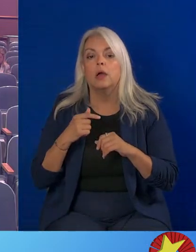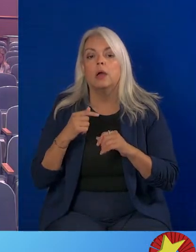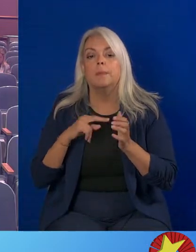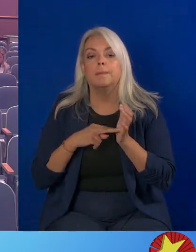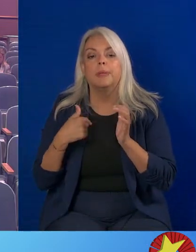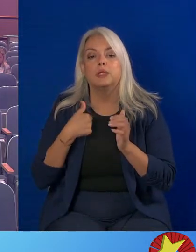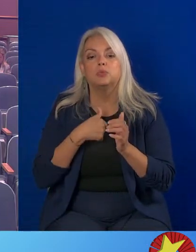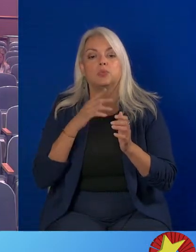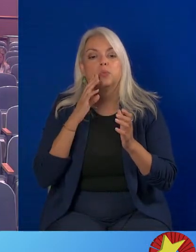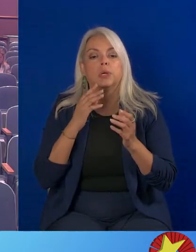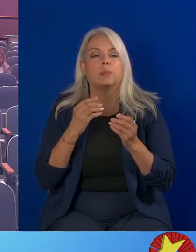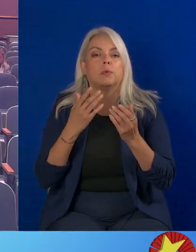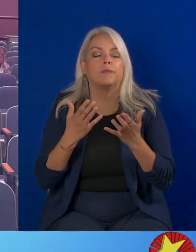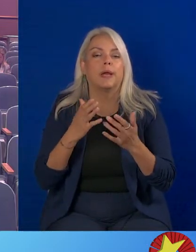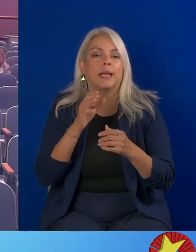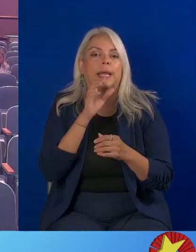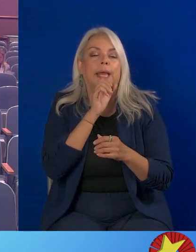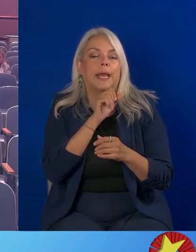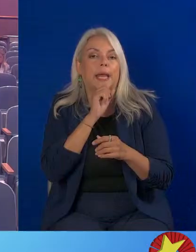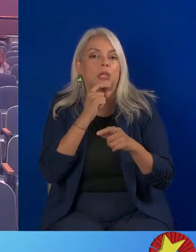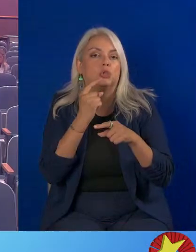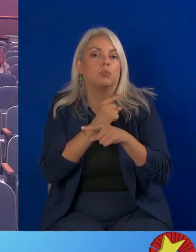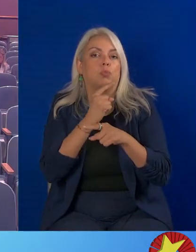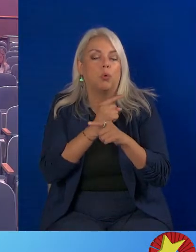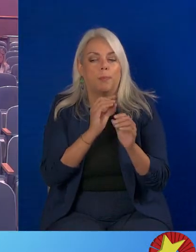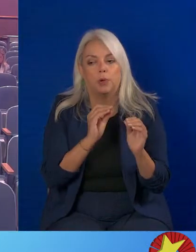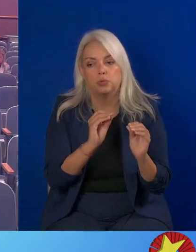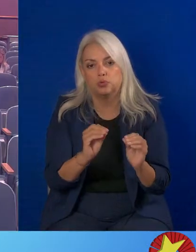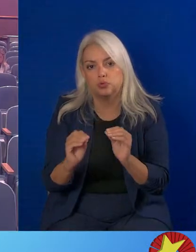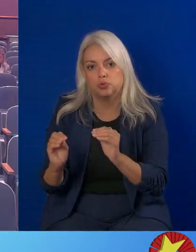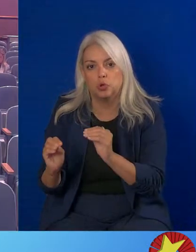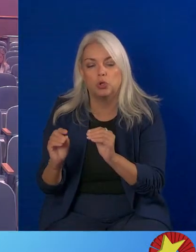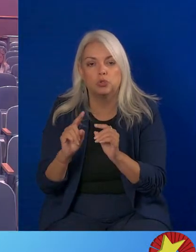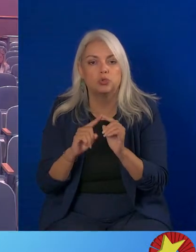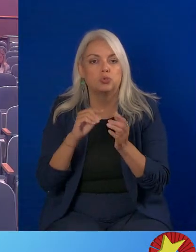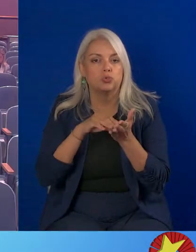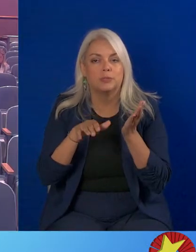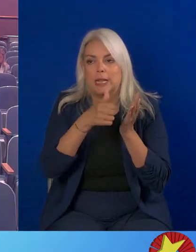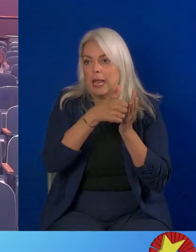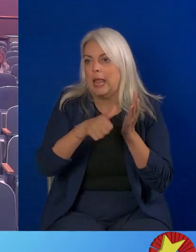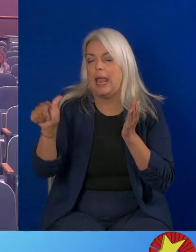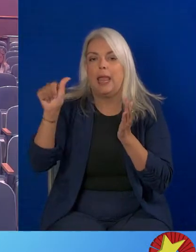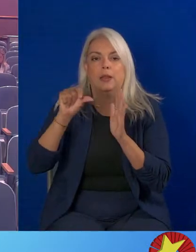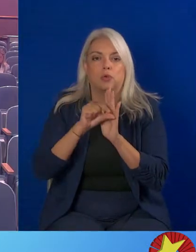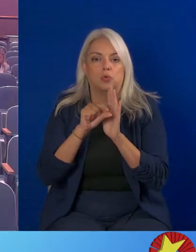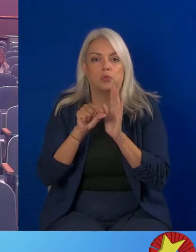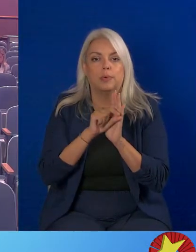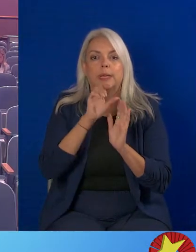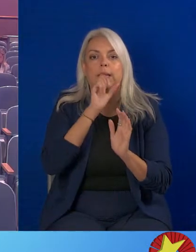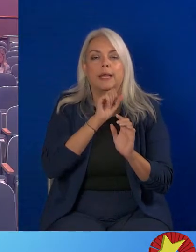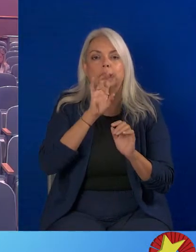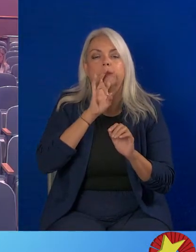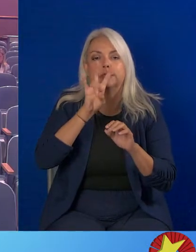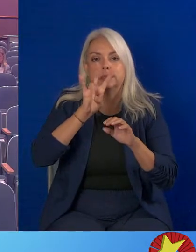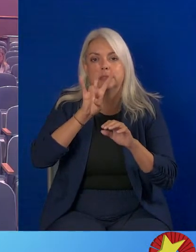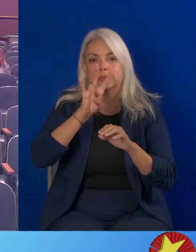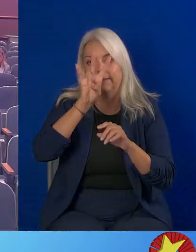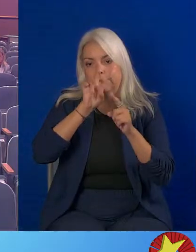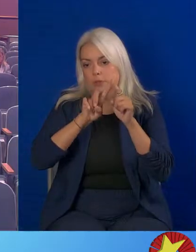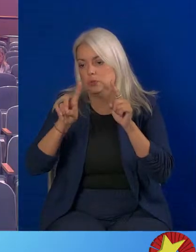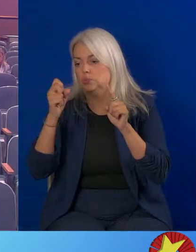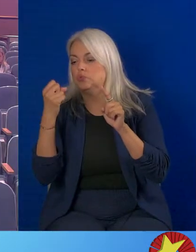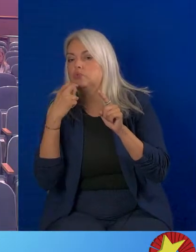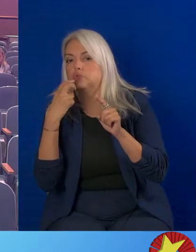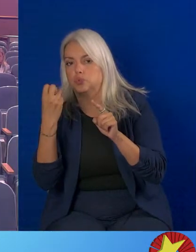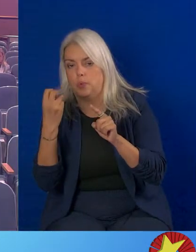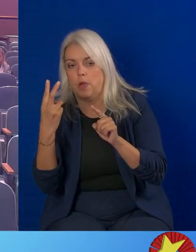providing age-appropriate instruction to students in any grades ages 7 to 12, because